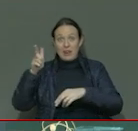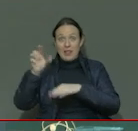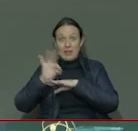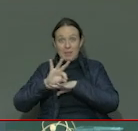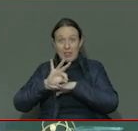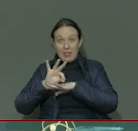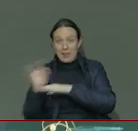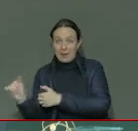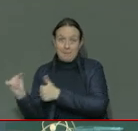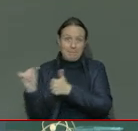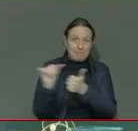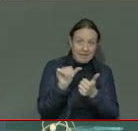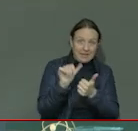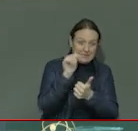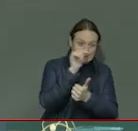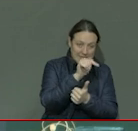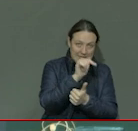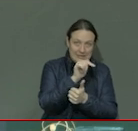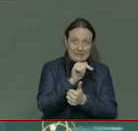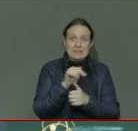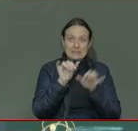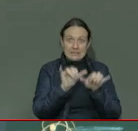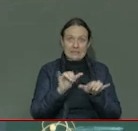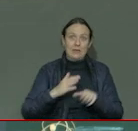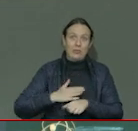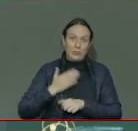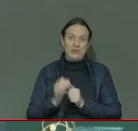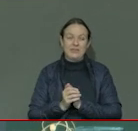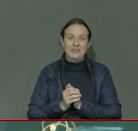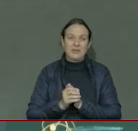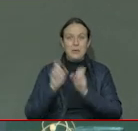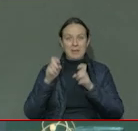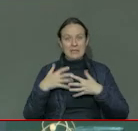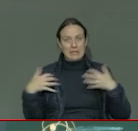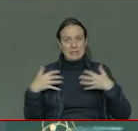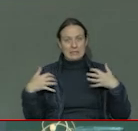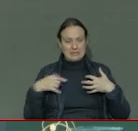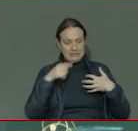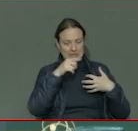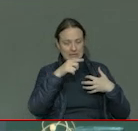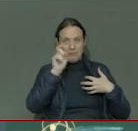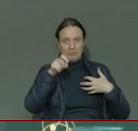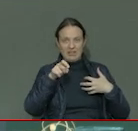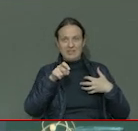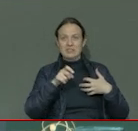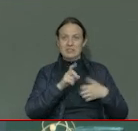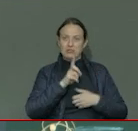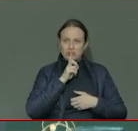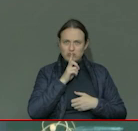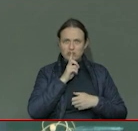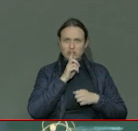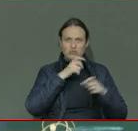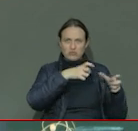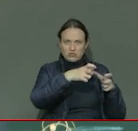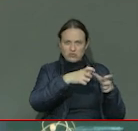get back onto the lifeboat, which is important, right? And he knows that he must tame a tiger. Would we be capable of just taming a tiger?